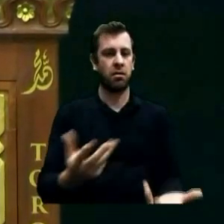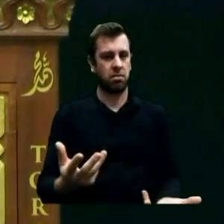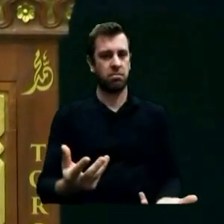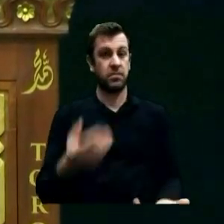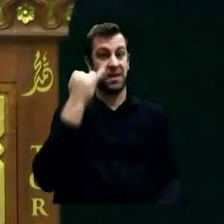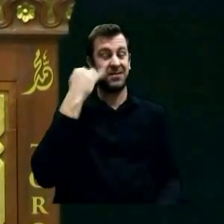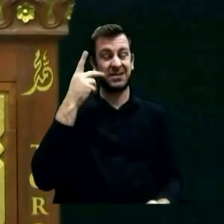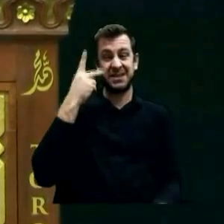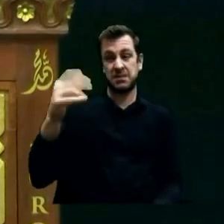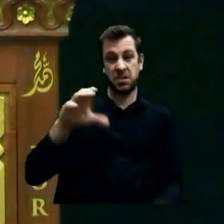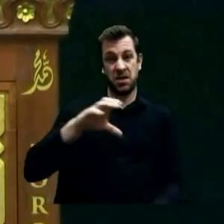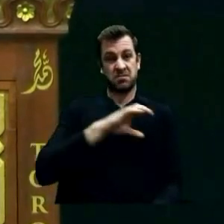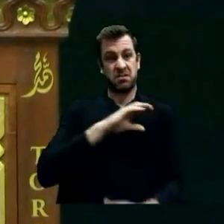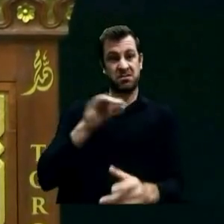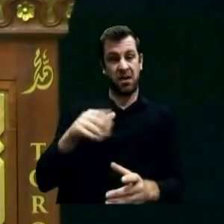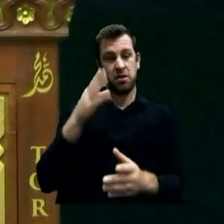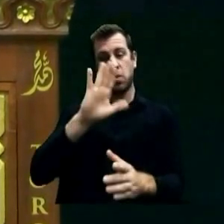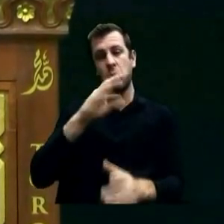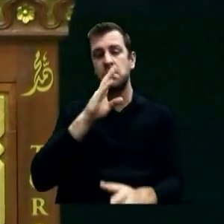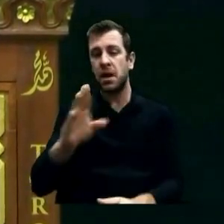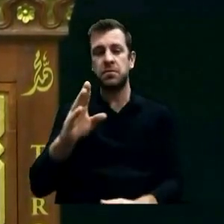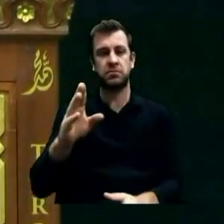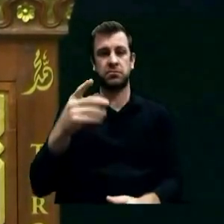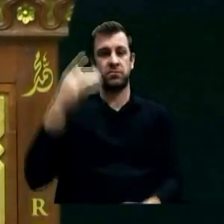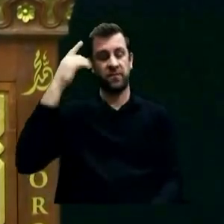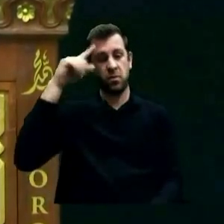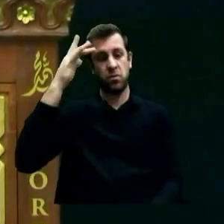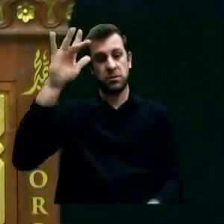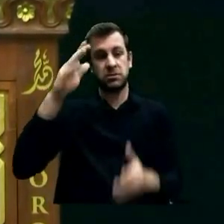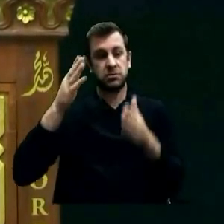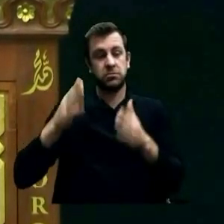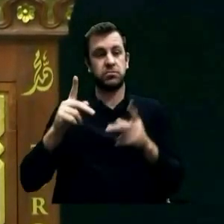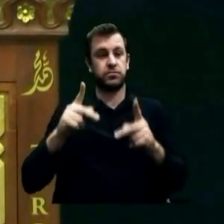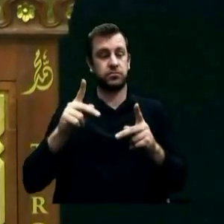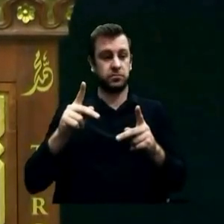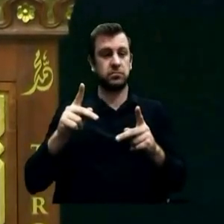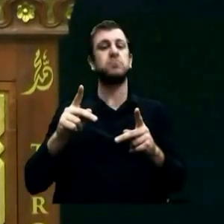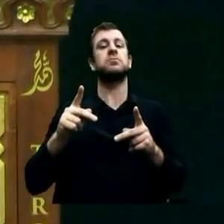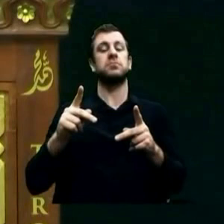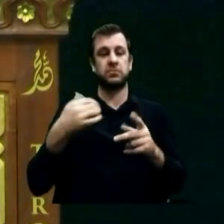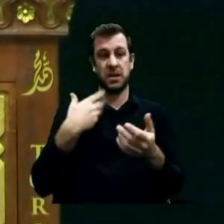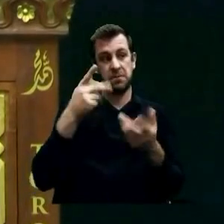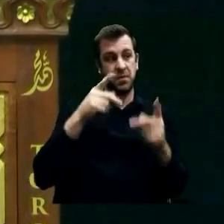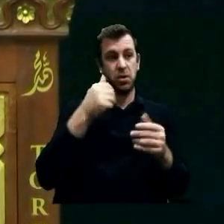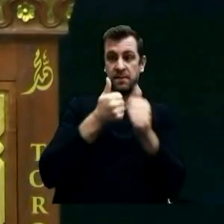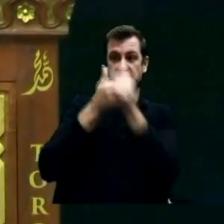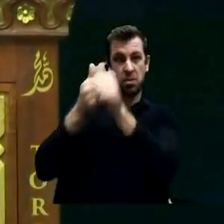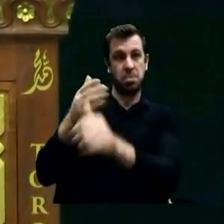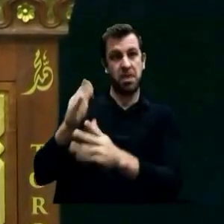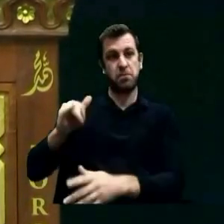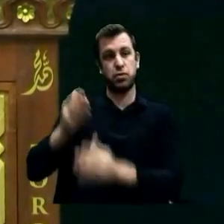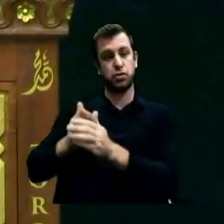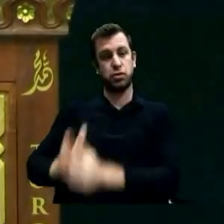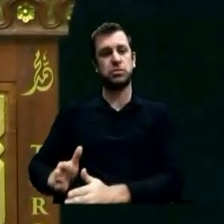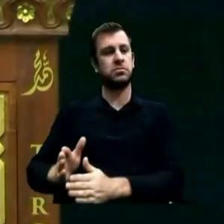among your religious scholars, then whoever follows such religious scholars, they are no different from